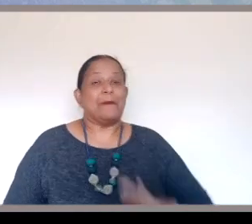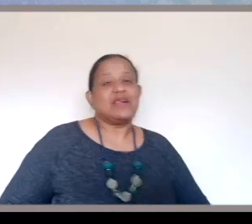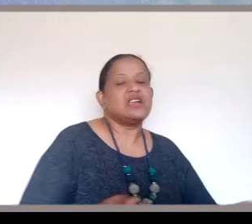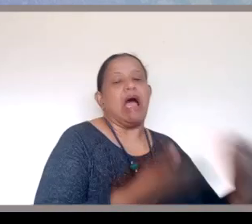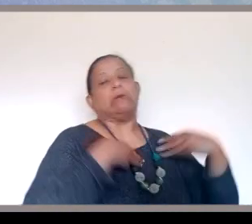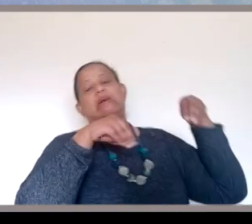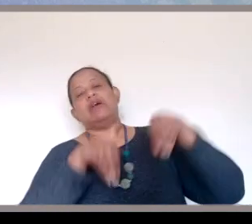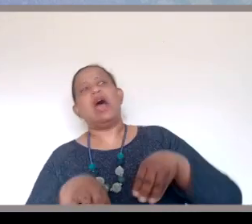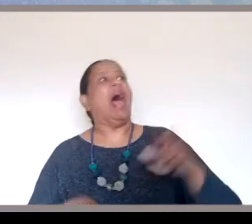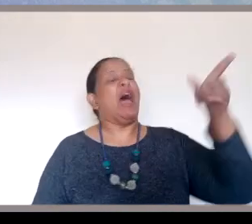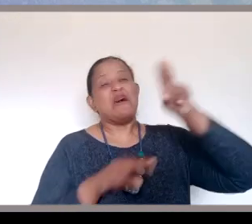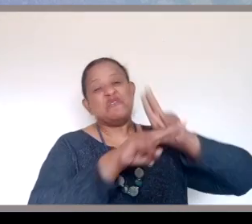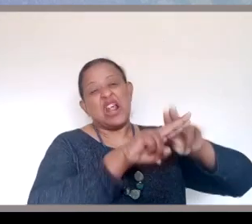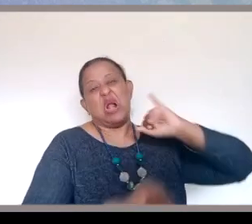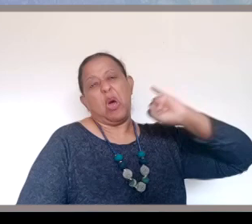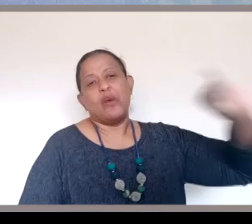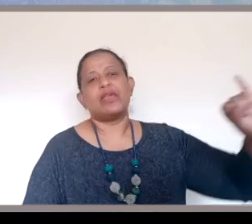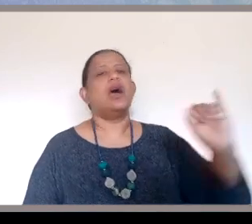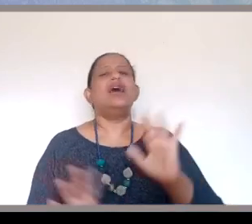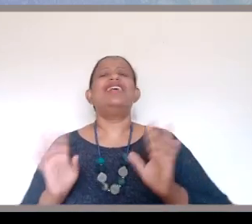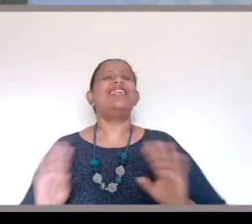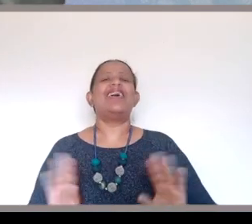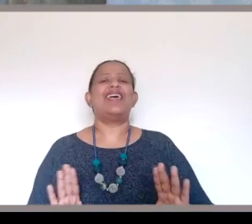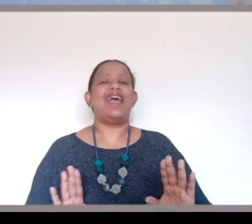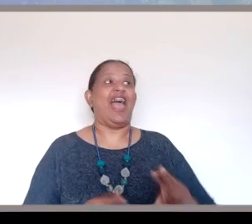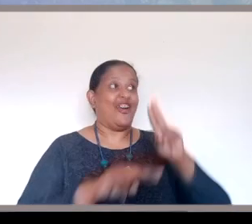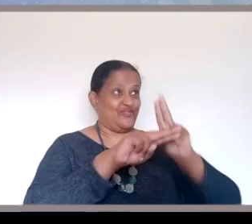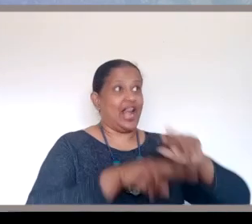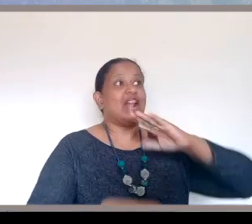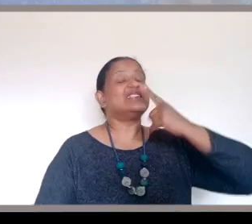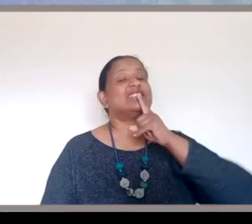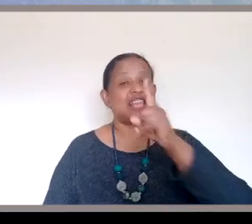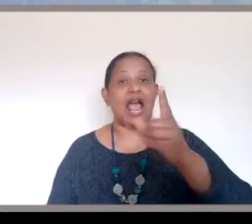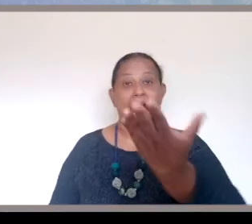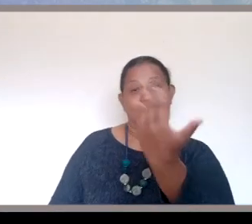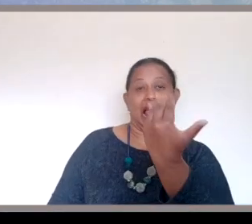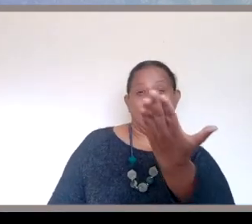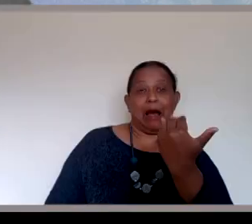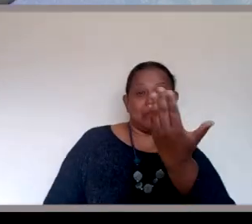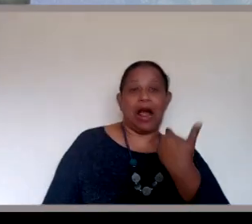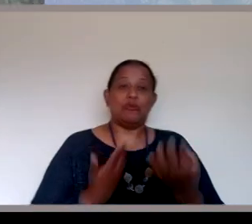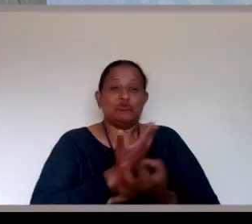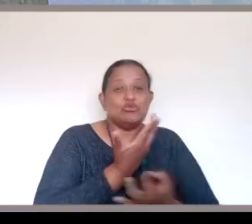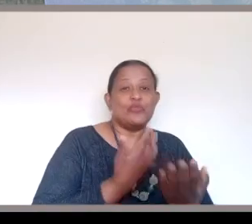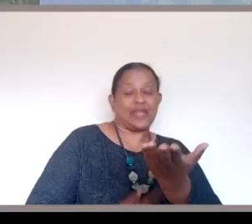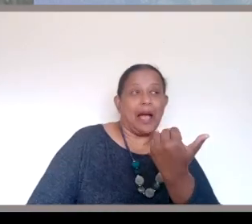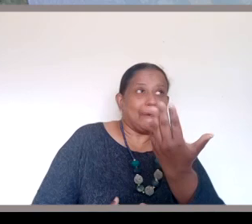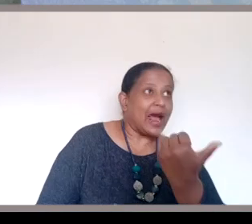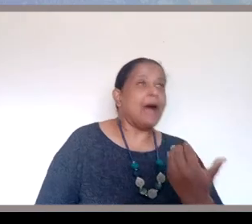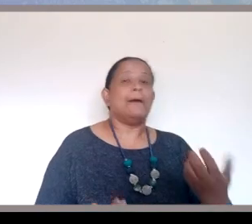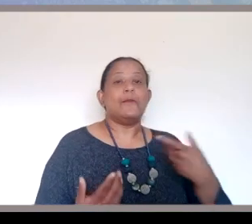blame our heredity, or blame your parents, blame your spouse, blame the devil, blame the